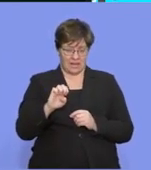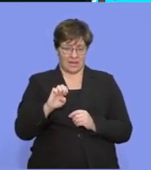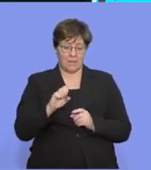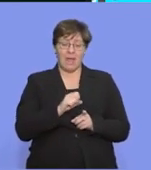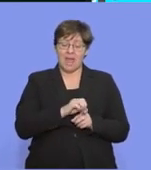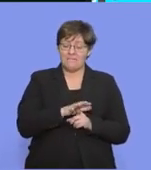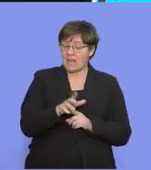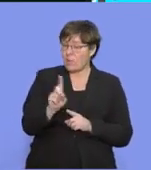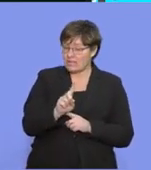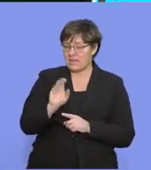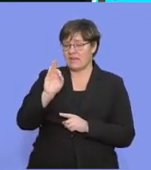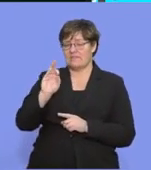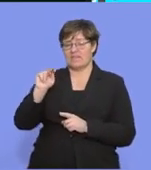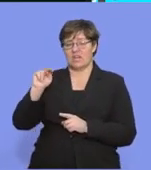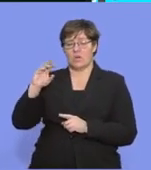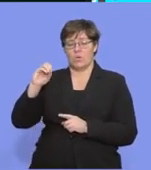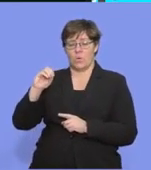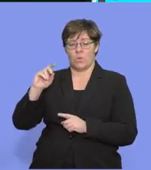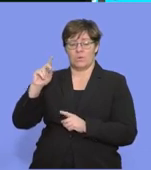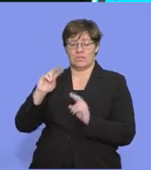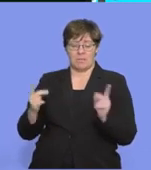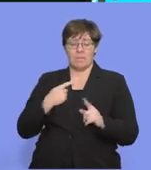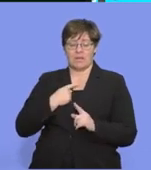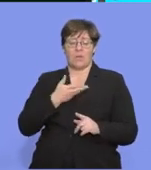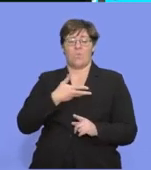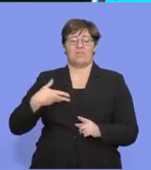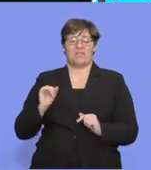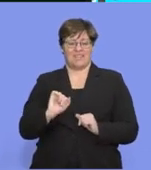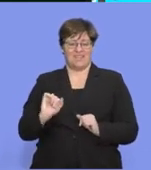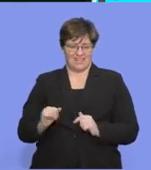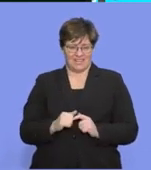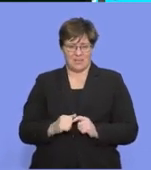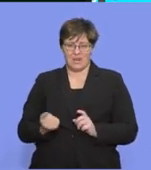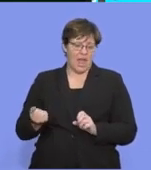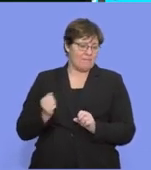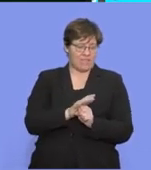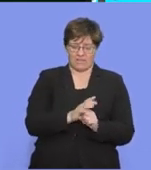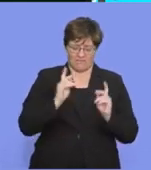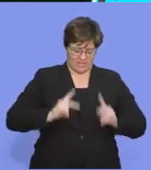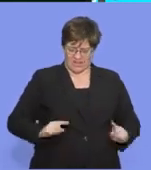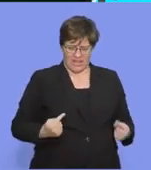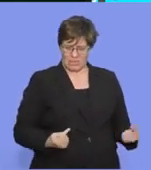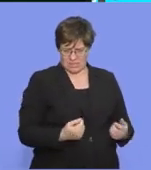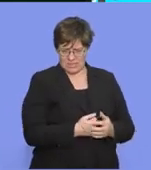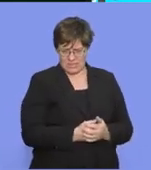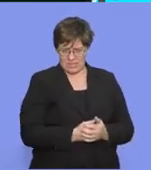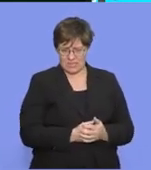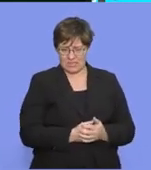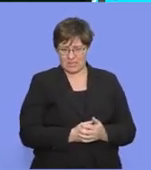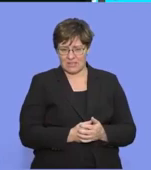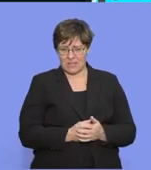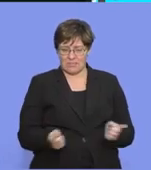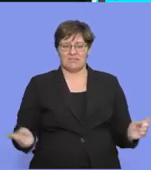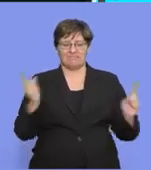affect the phenotype. So it's not the phenotype, so the physical appearance cannot affect the genes. It